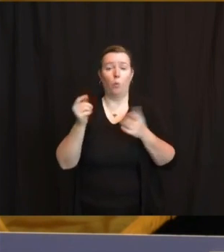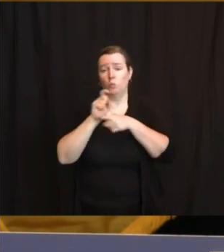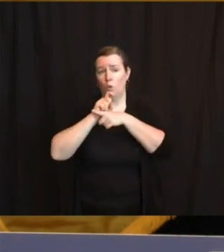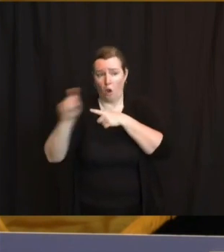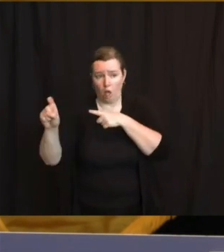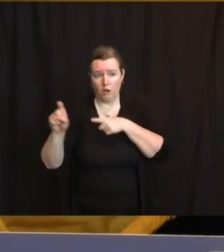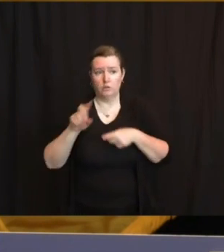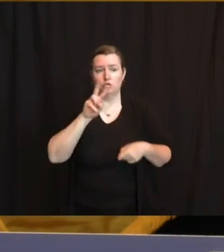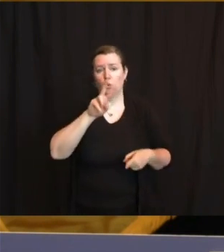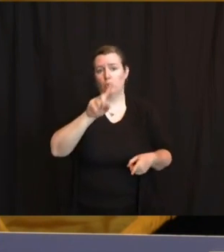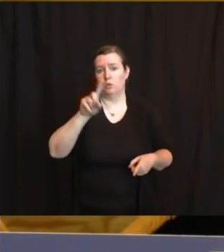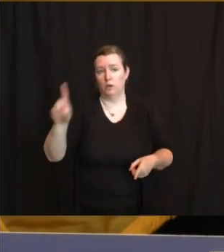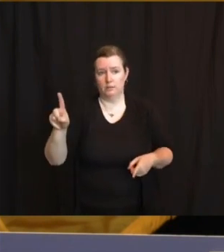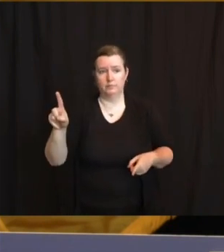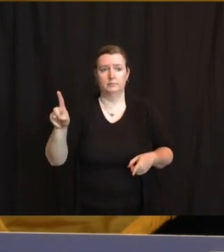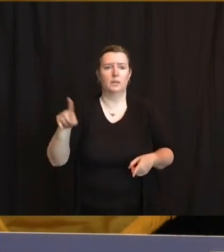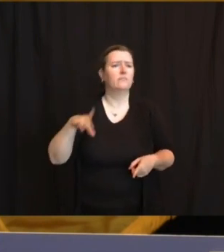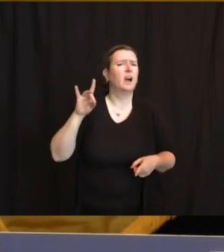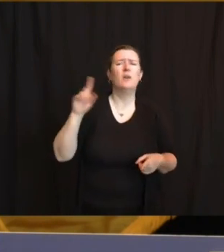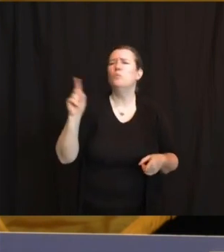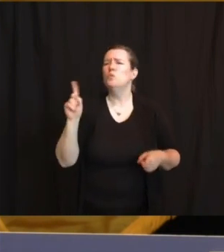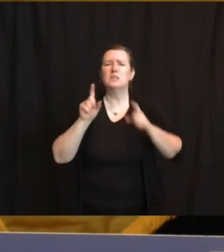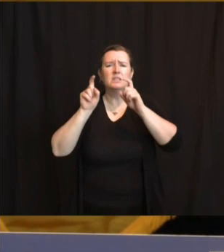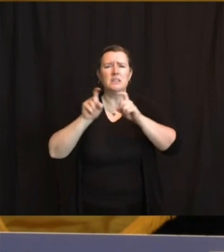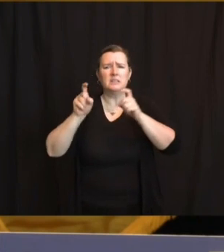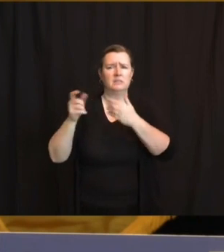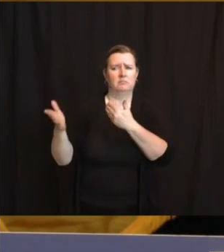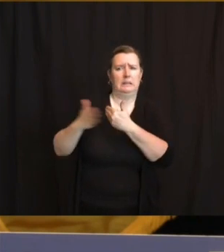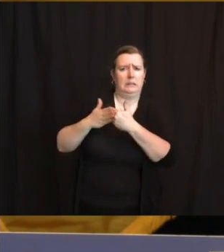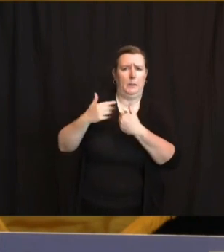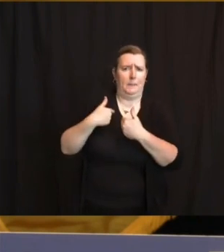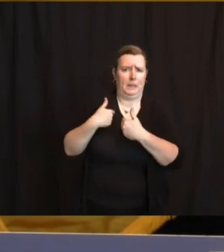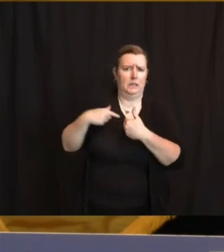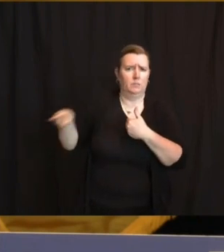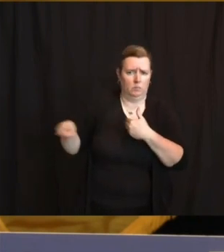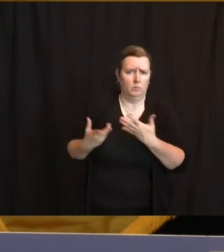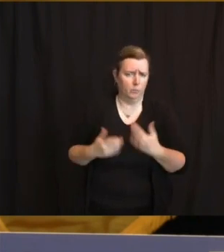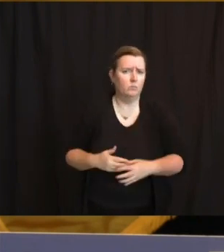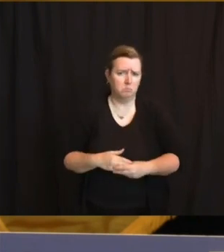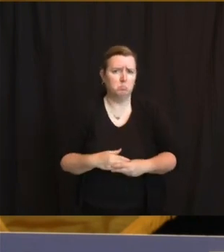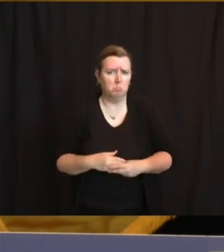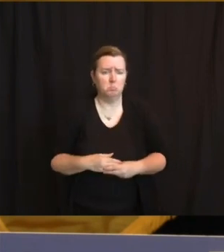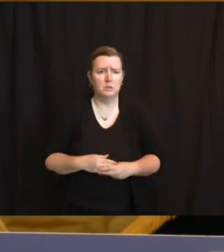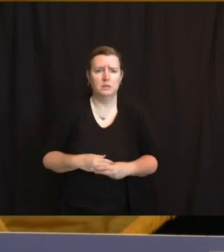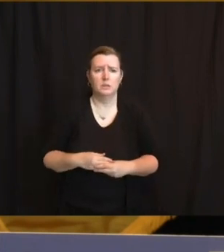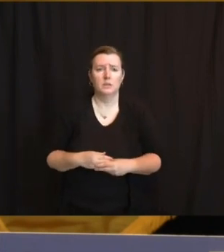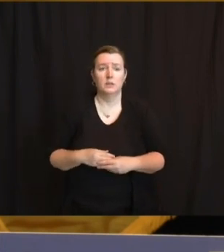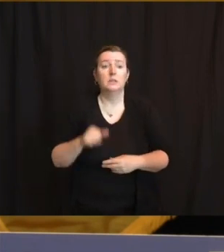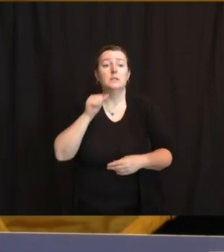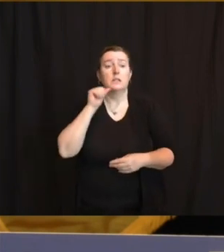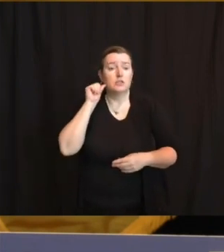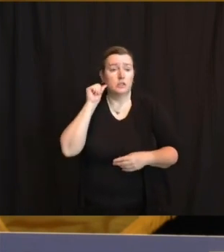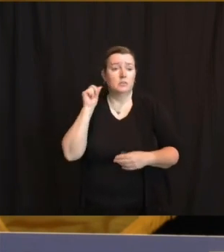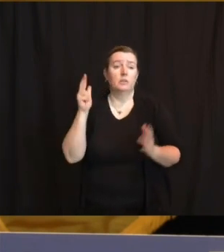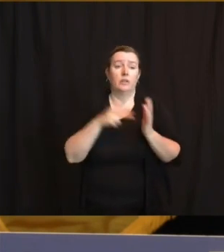As the governor shared last evening, our hospitals reported 3,481 hospitalizations